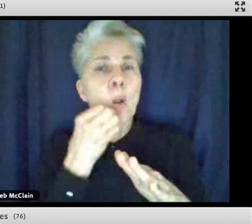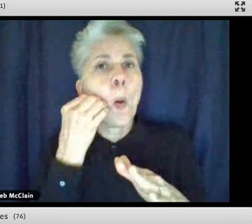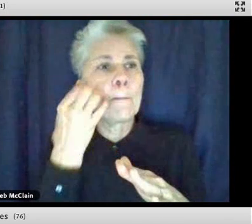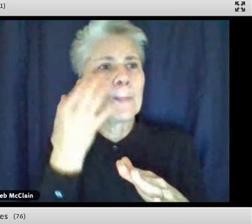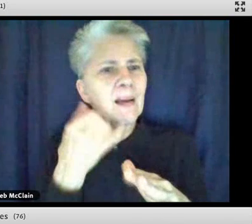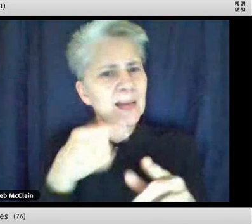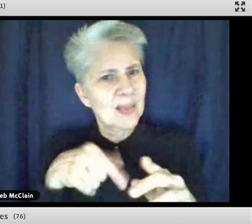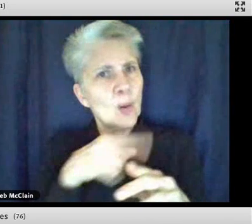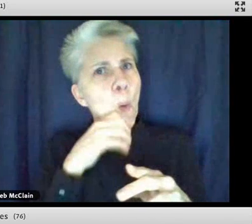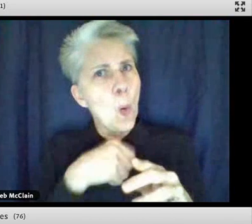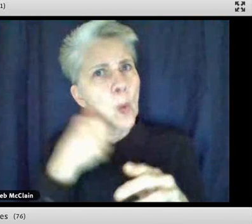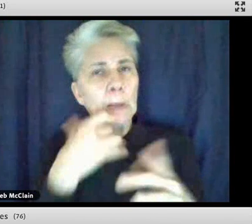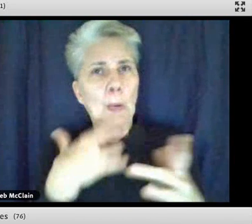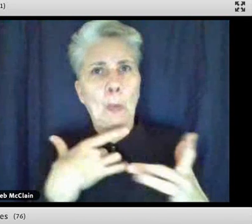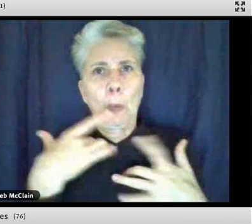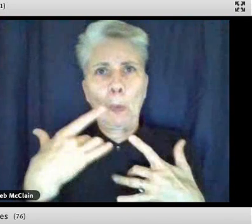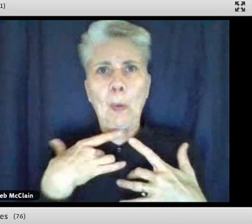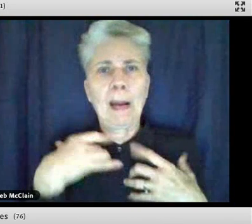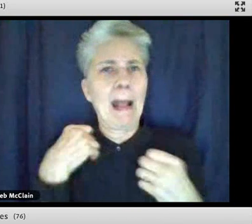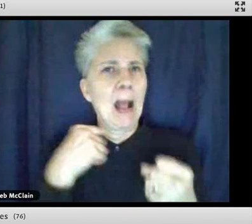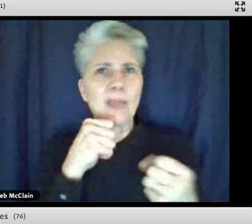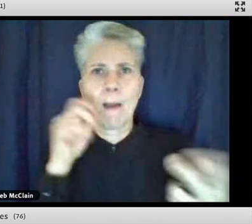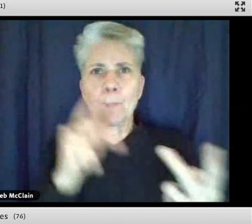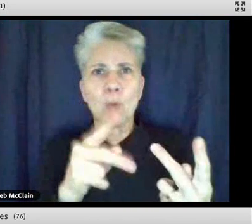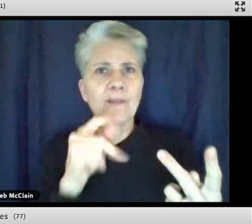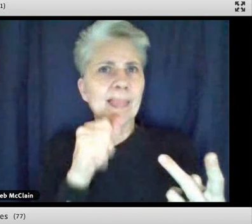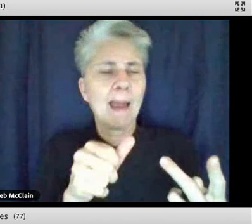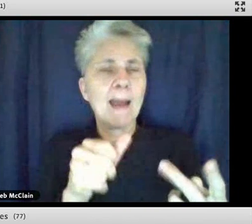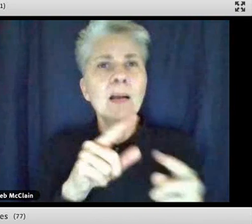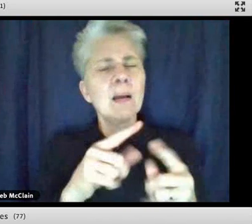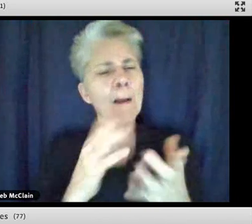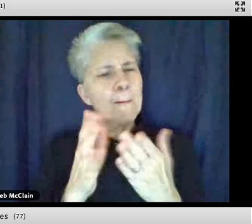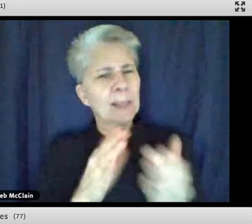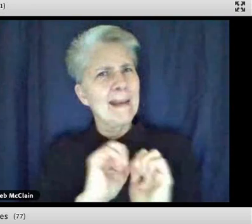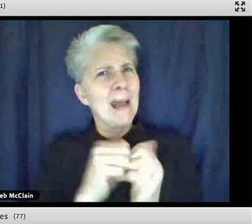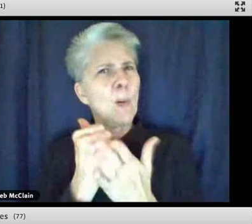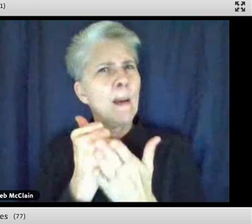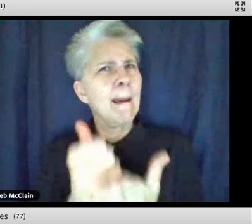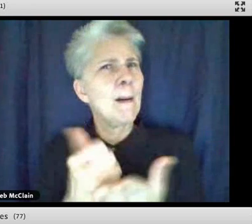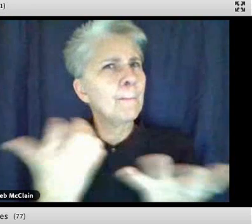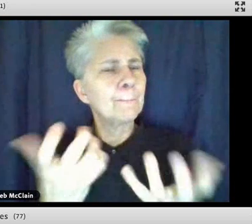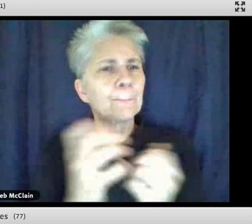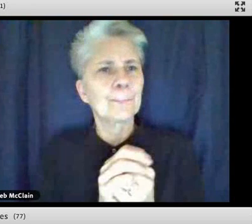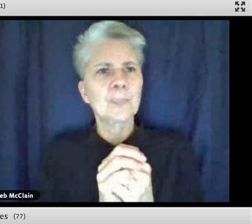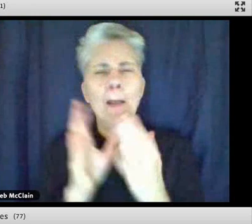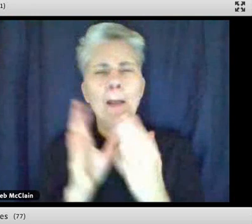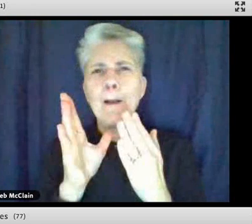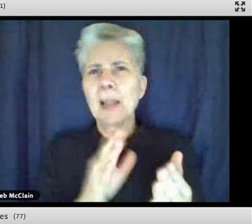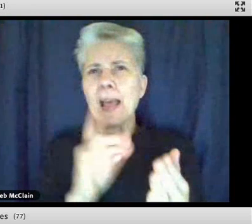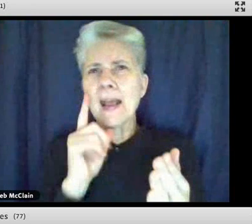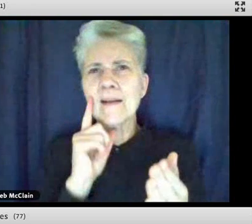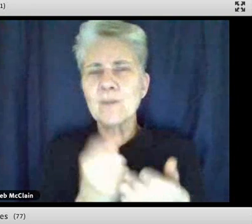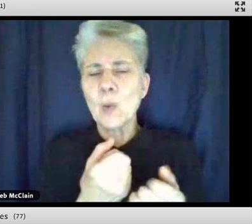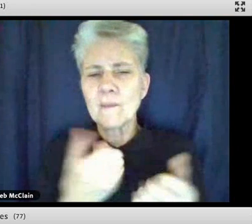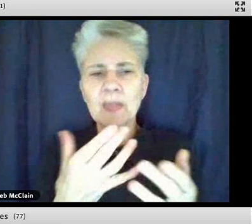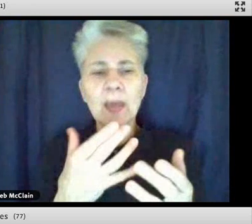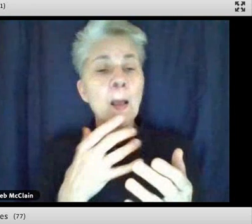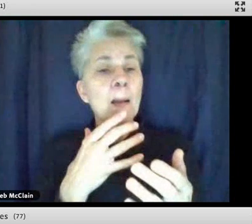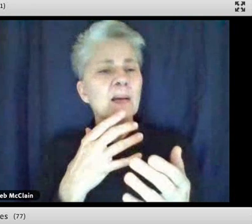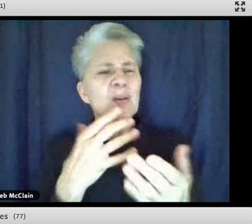because they're older and they're worried and their health is not perfect. What's your plan for your family? What's your plan for that care?